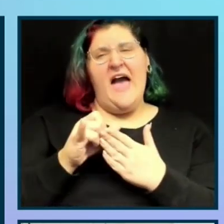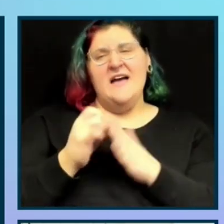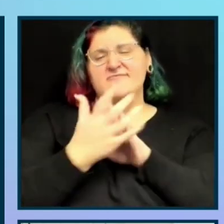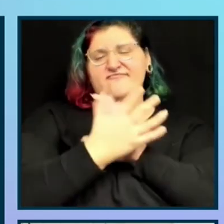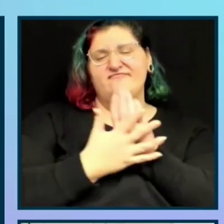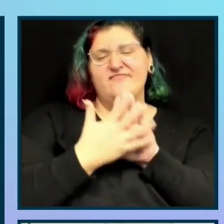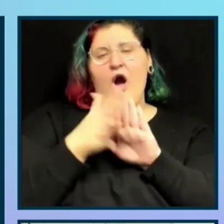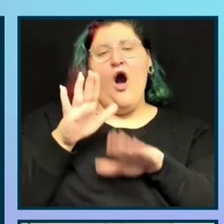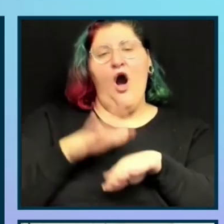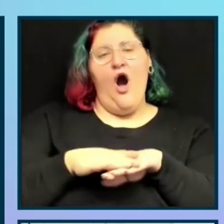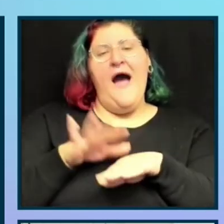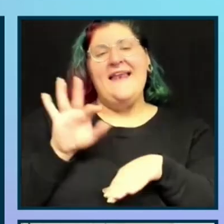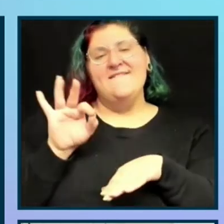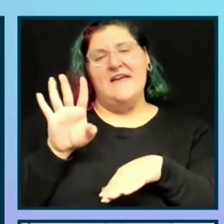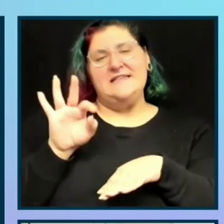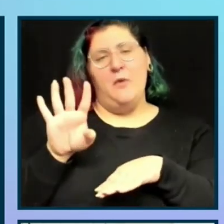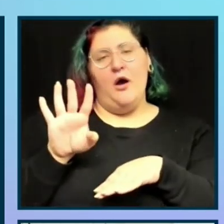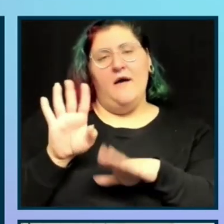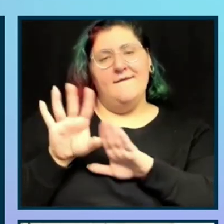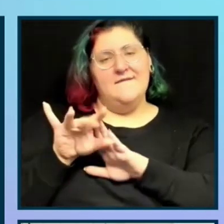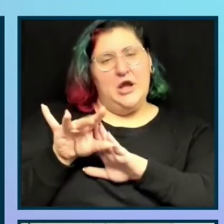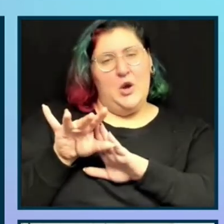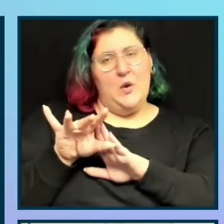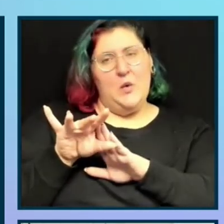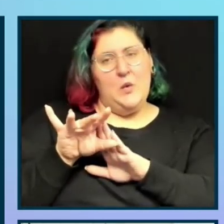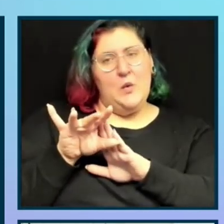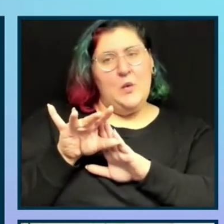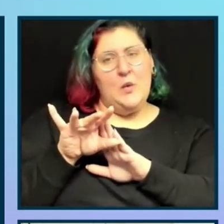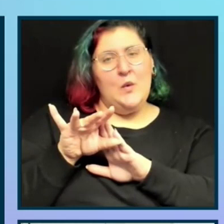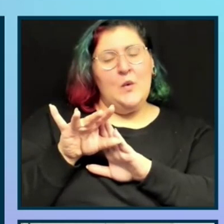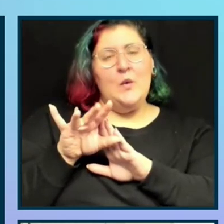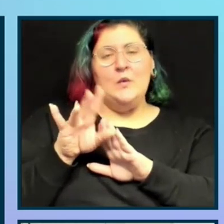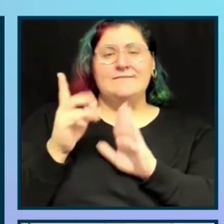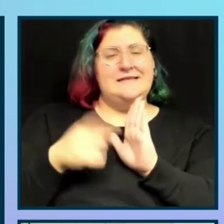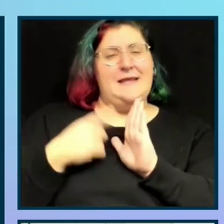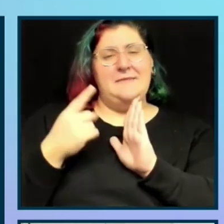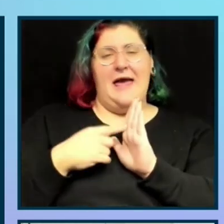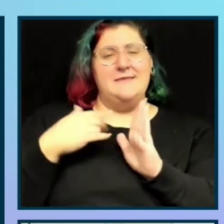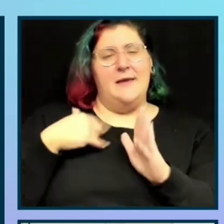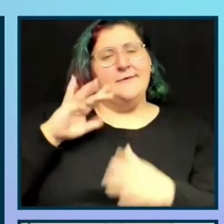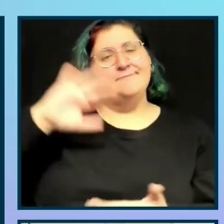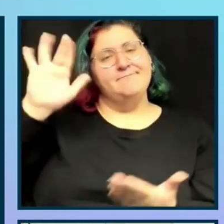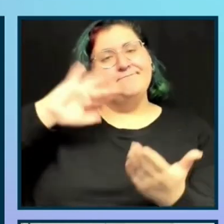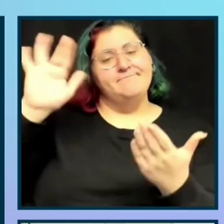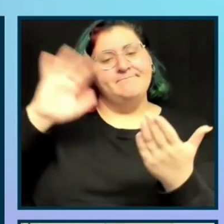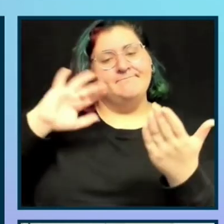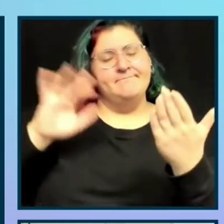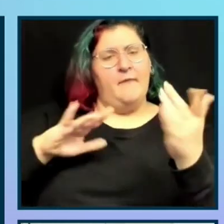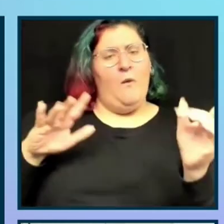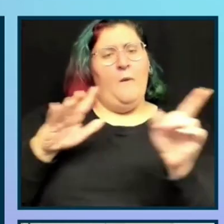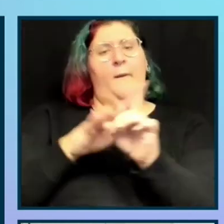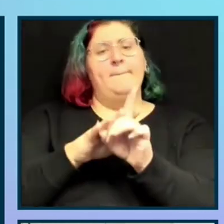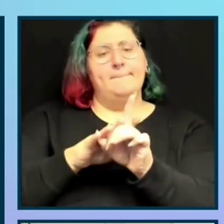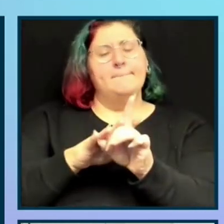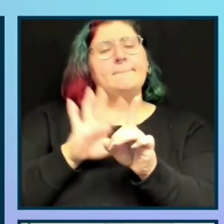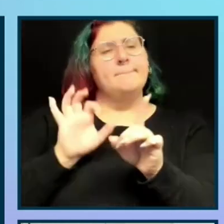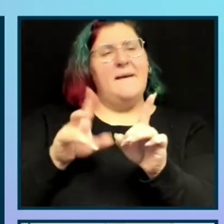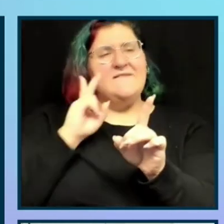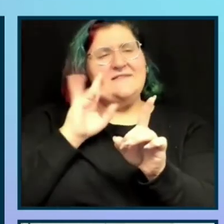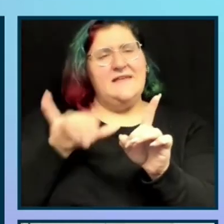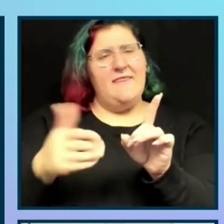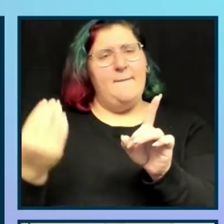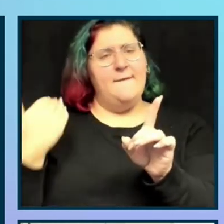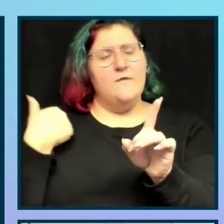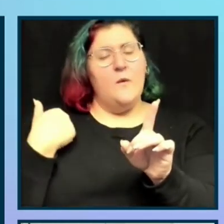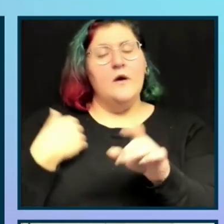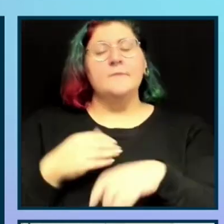on my feed when certain things would come up in my newsfeed. There's also on Twitter settings to hide